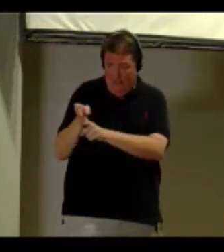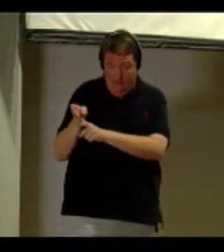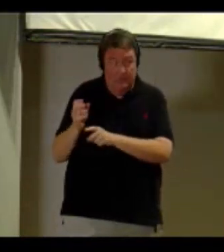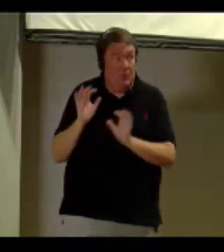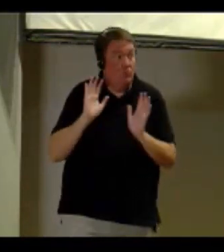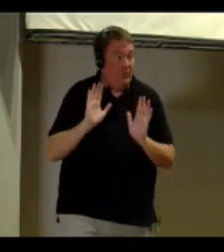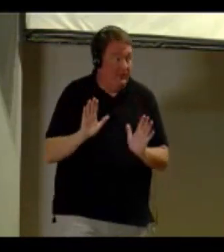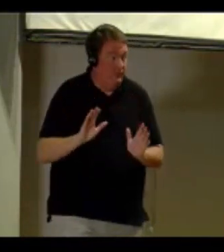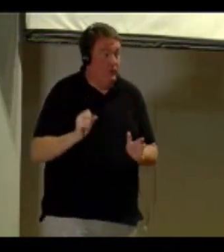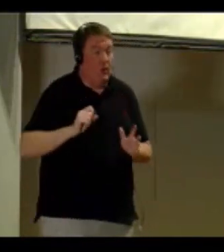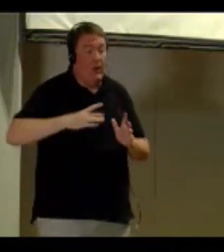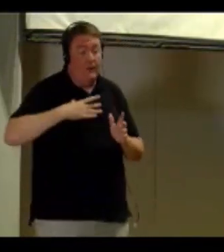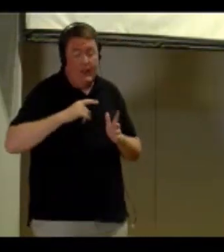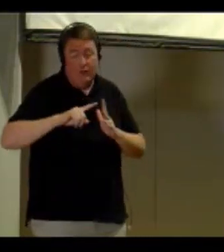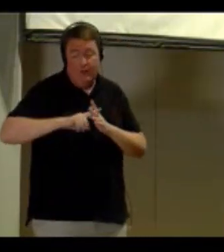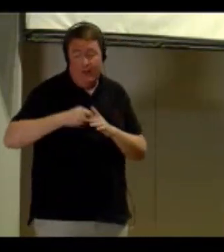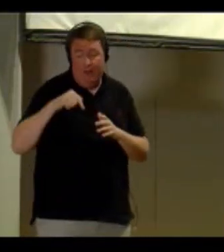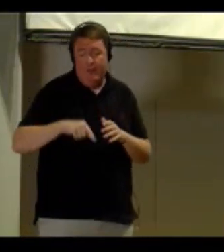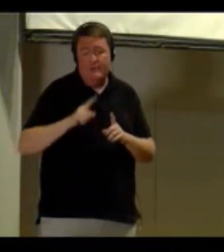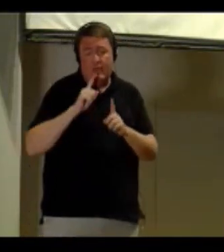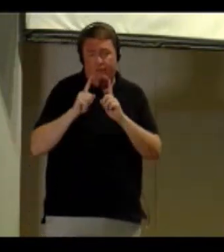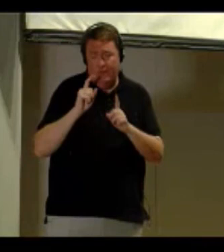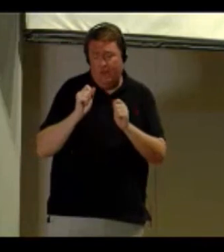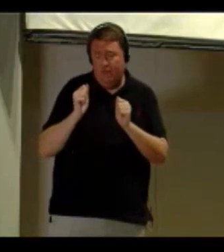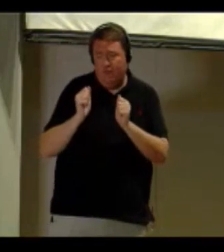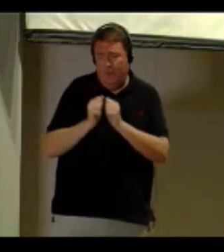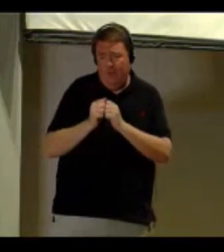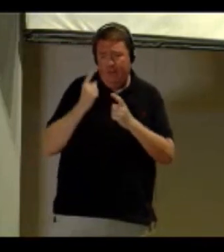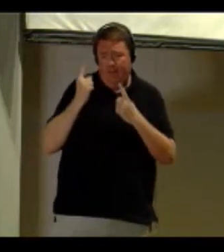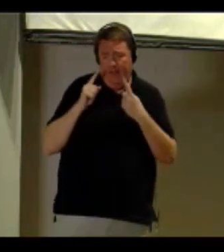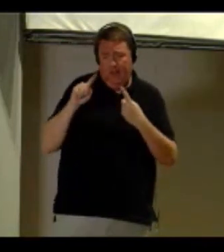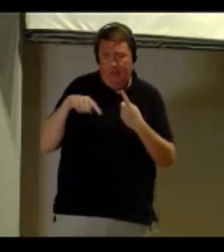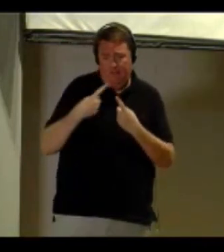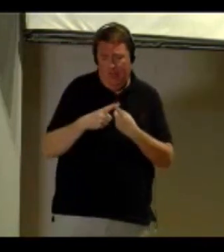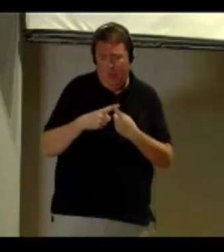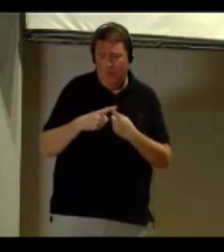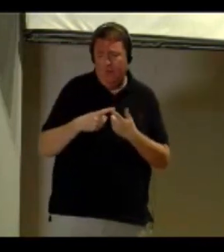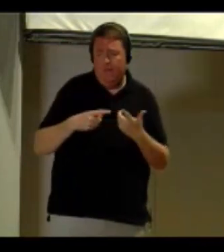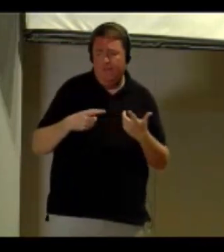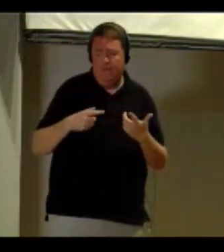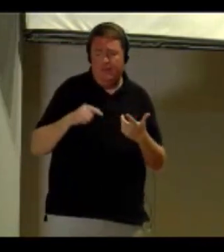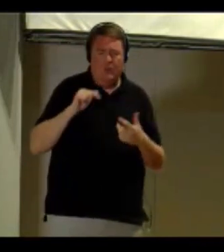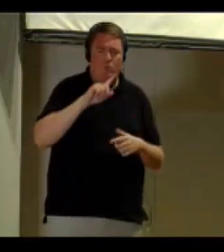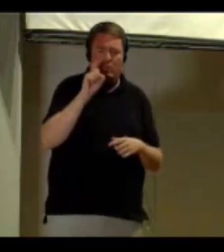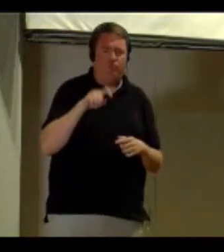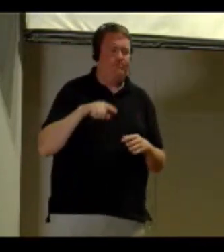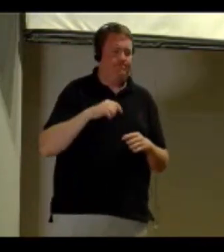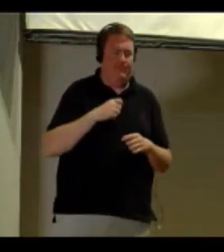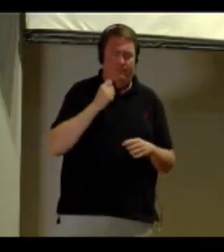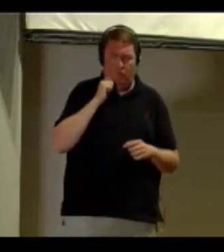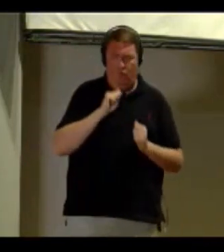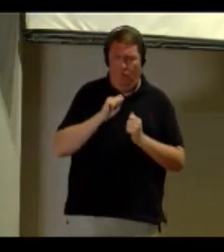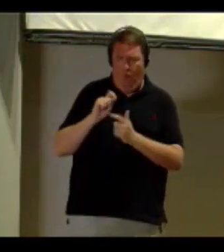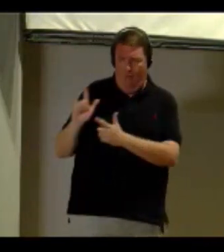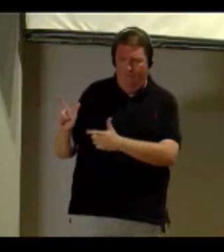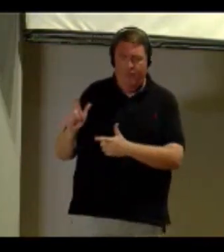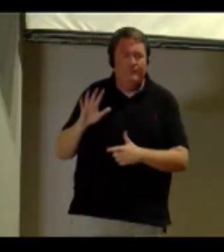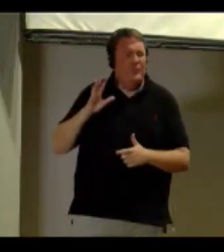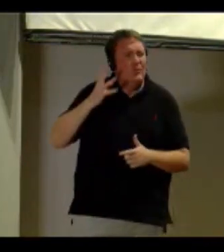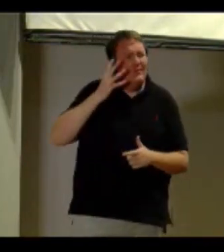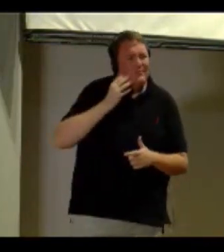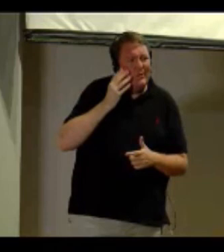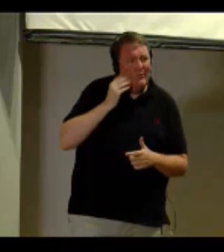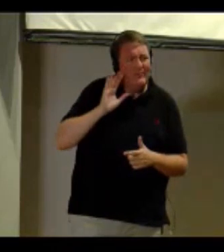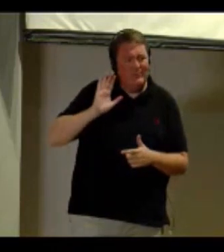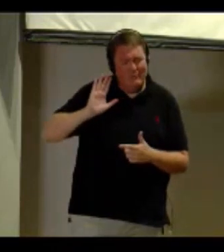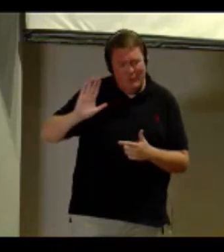to begin our conversation, I'd like to ask all three of you based on your own experience and based